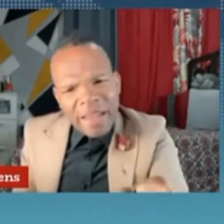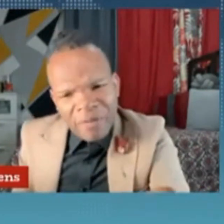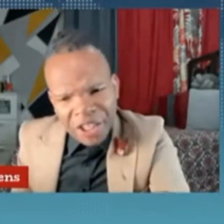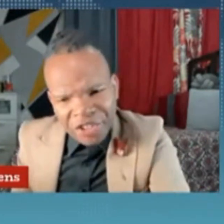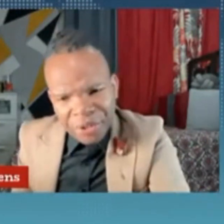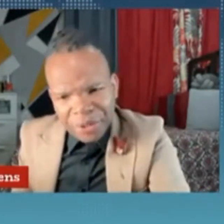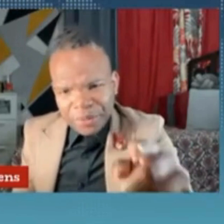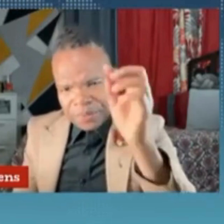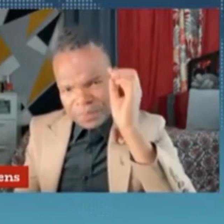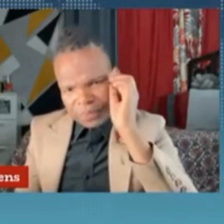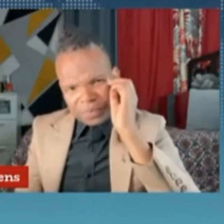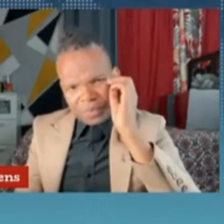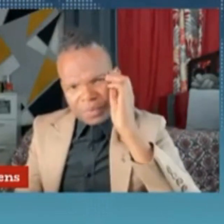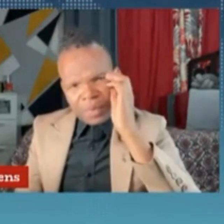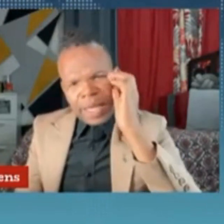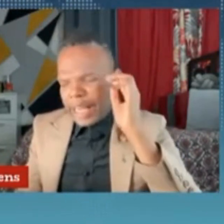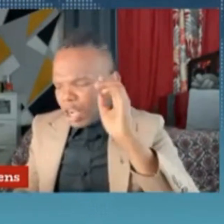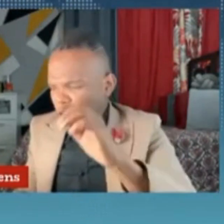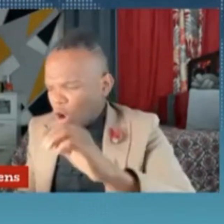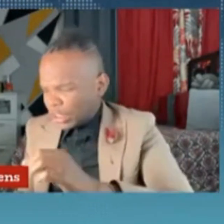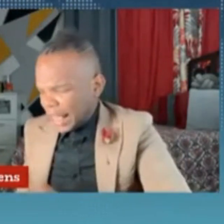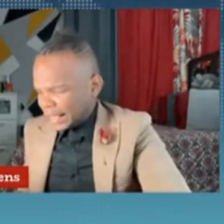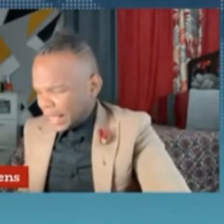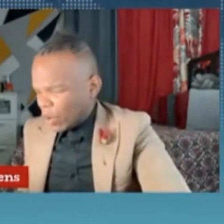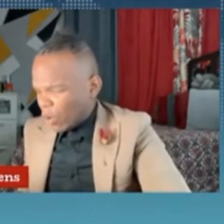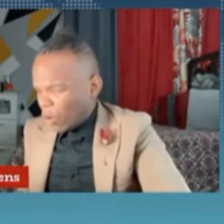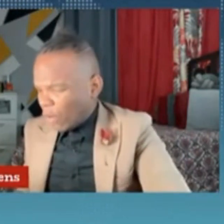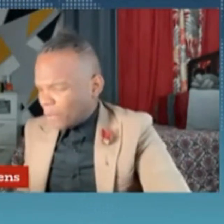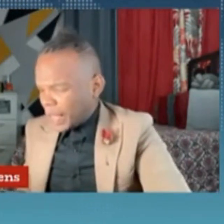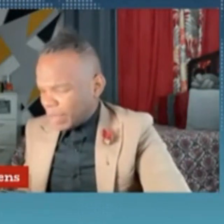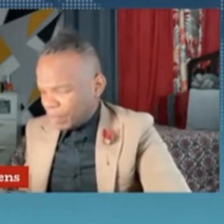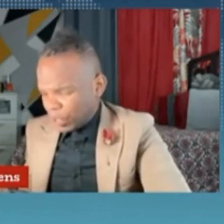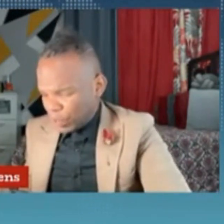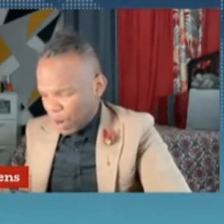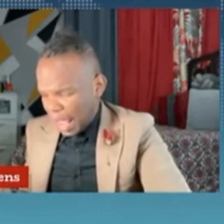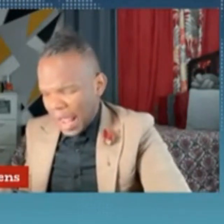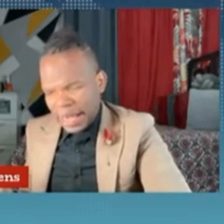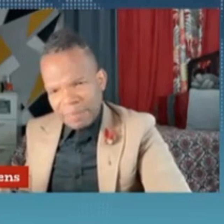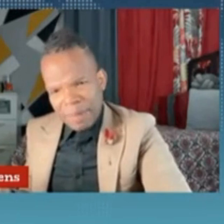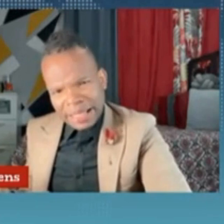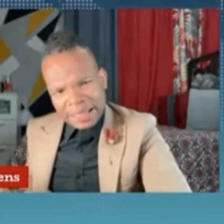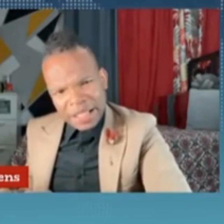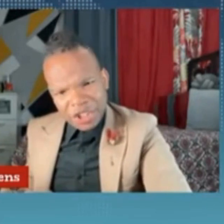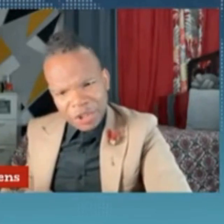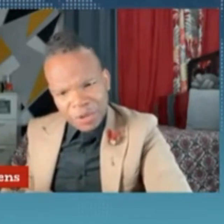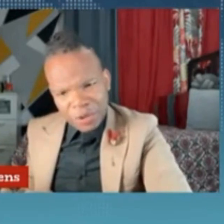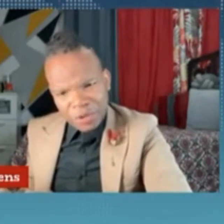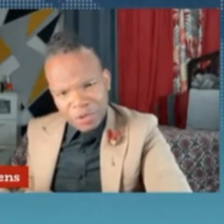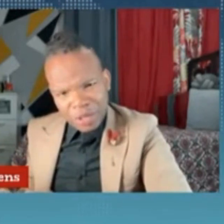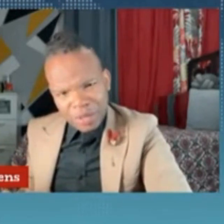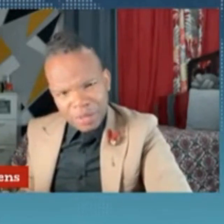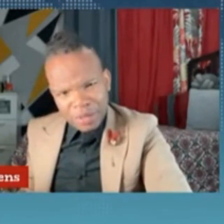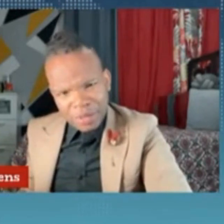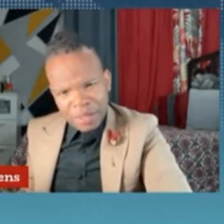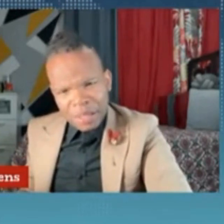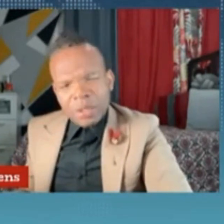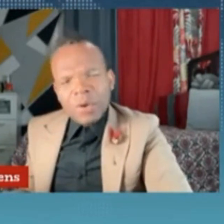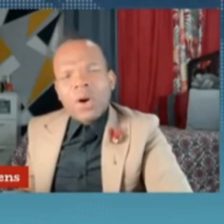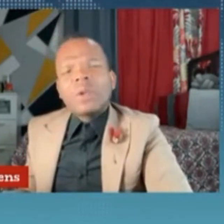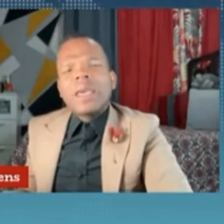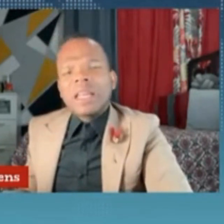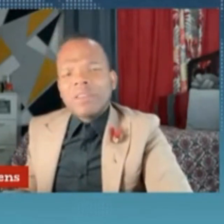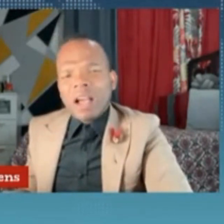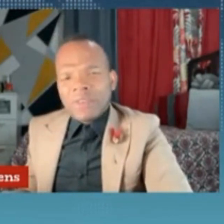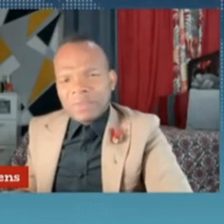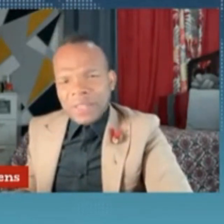And when they finish, then Kosi and tell you how PNP do all the bad things in this country. Yes.